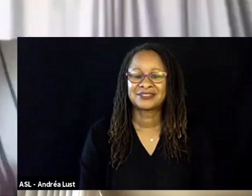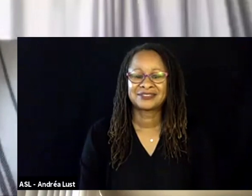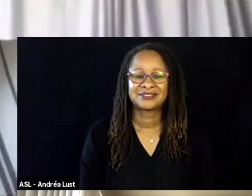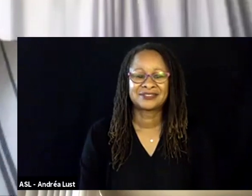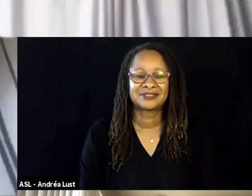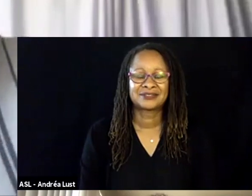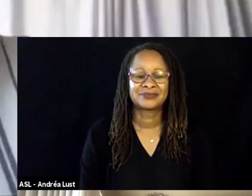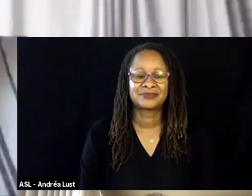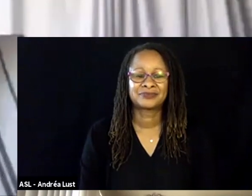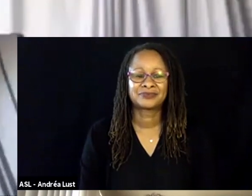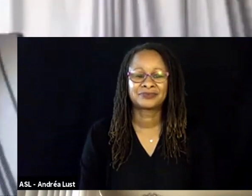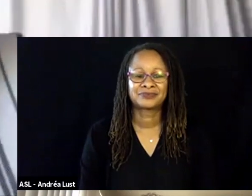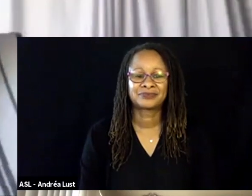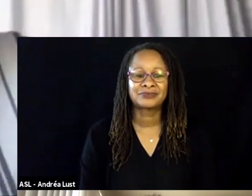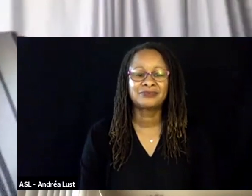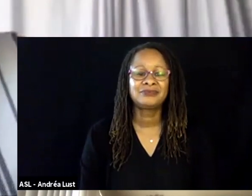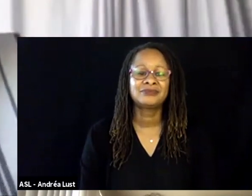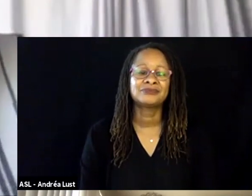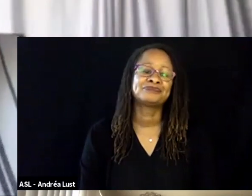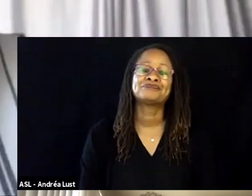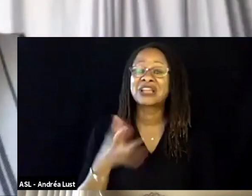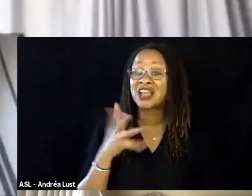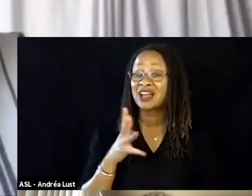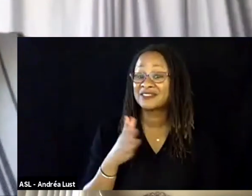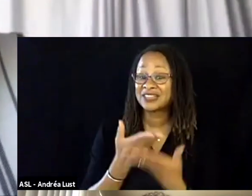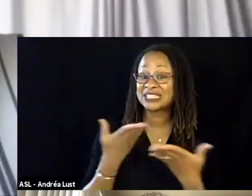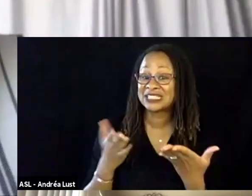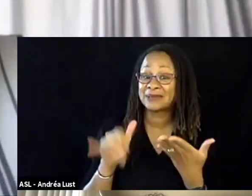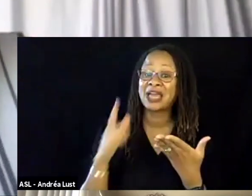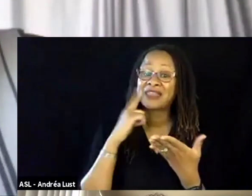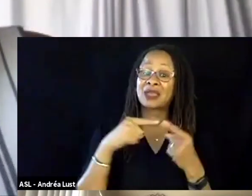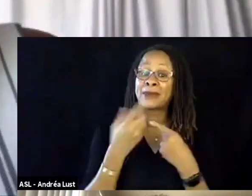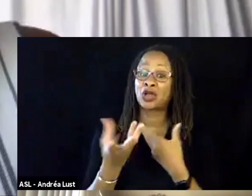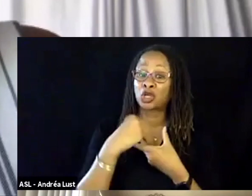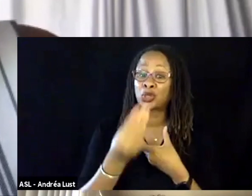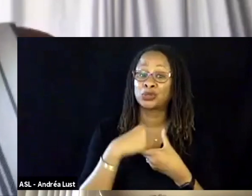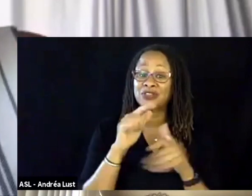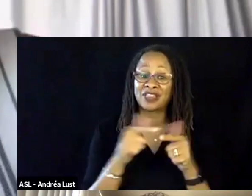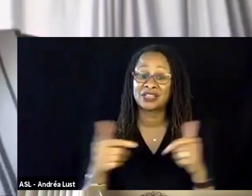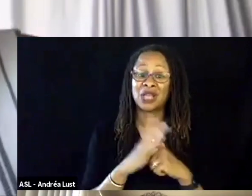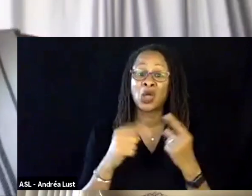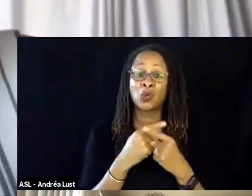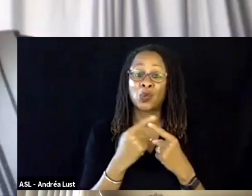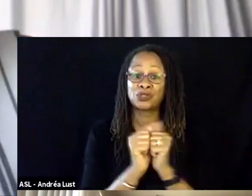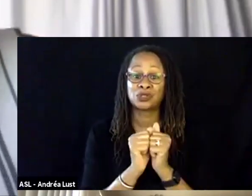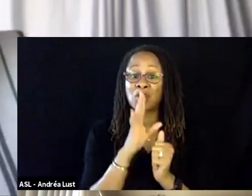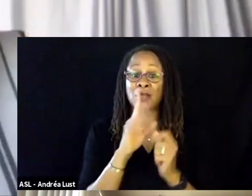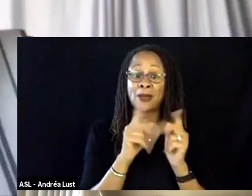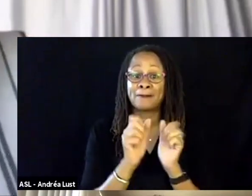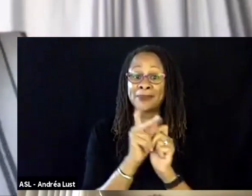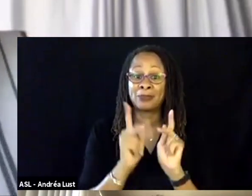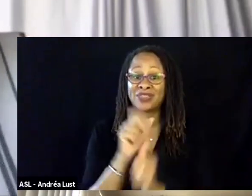And to piggyback off of that, kind of the same thing, think about inclusive language. When it comes to people with disabilities, a lot of